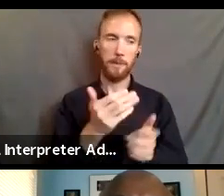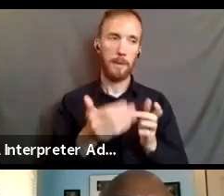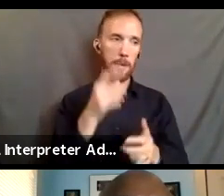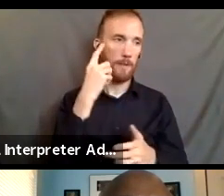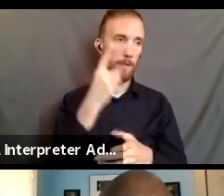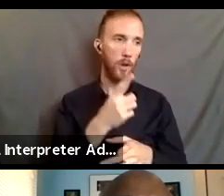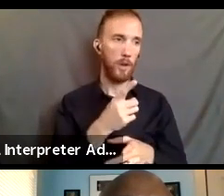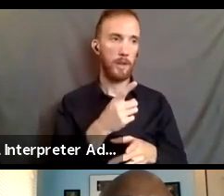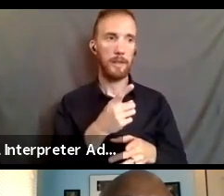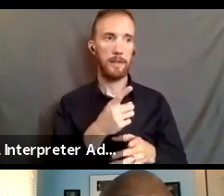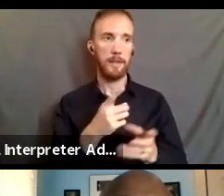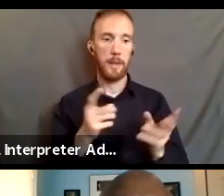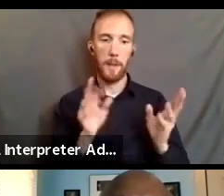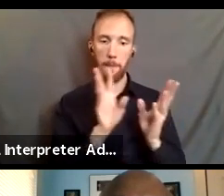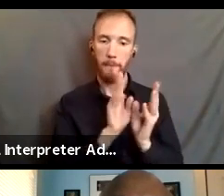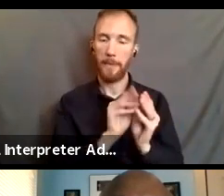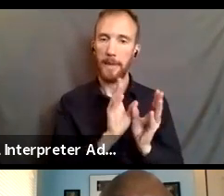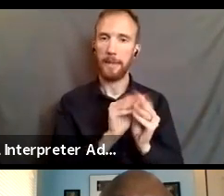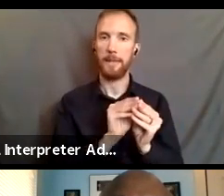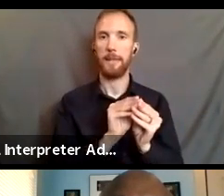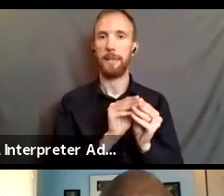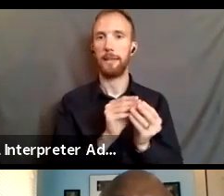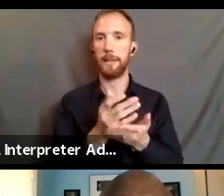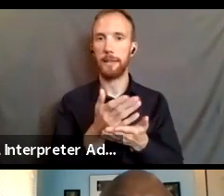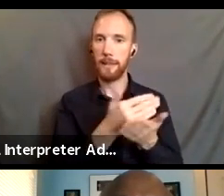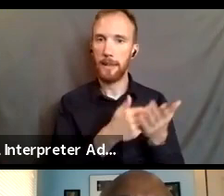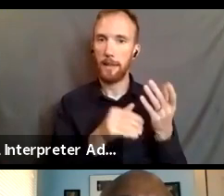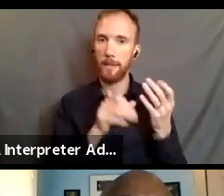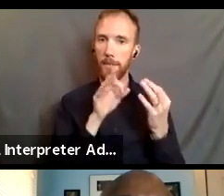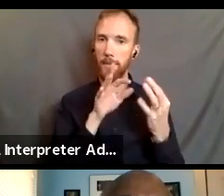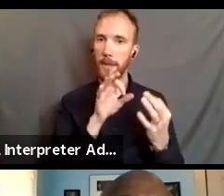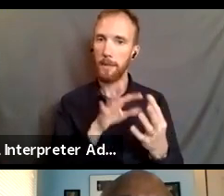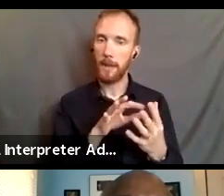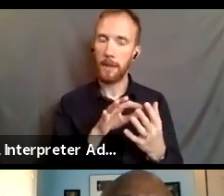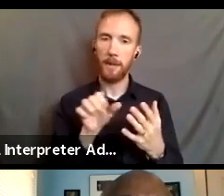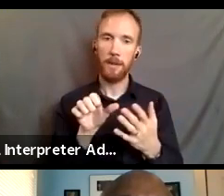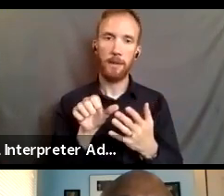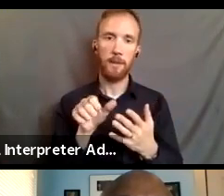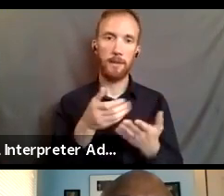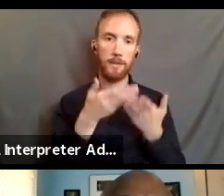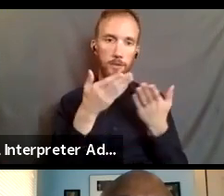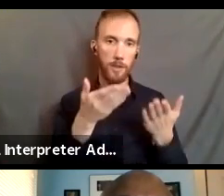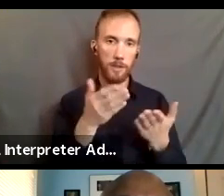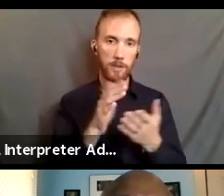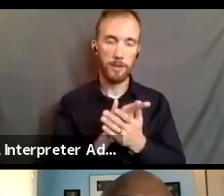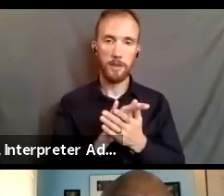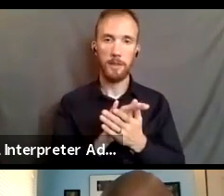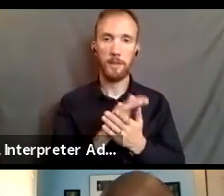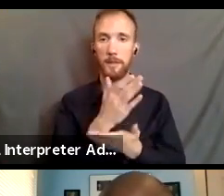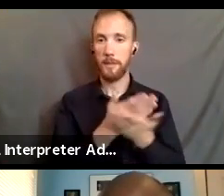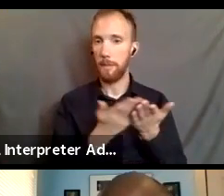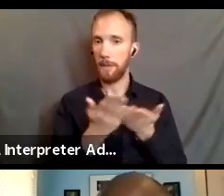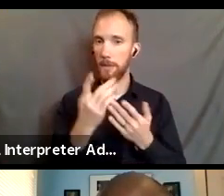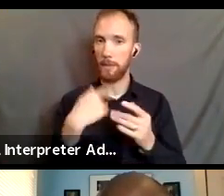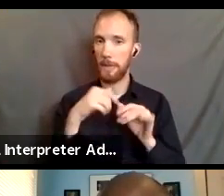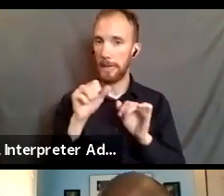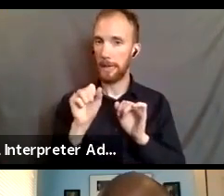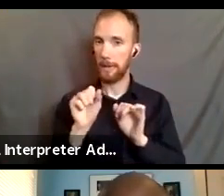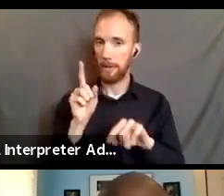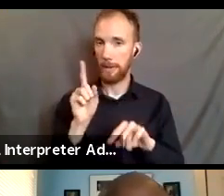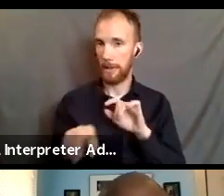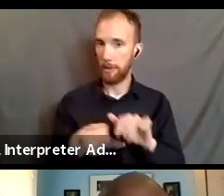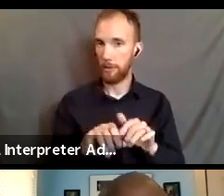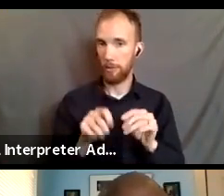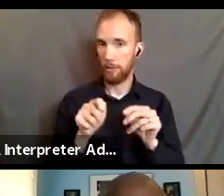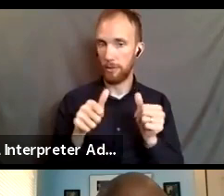or sharing information um our teachers will certainly be doing that uh very soon um i would